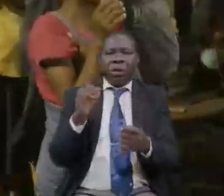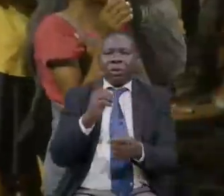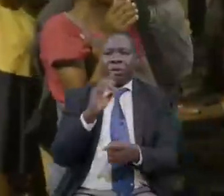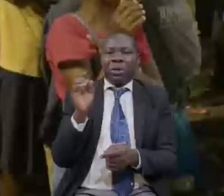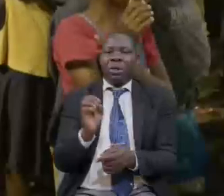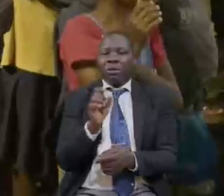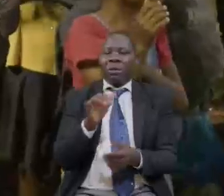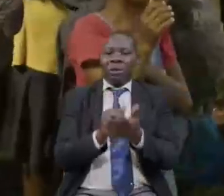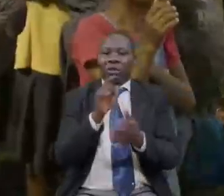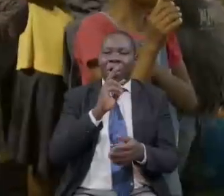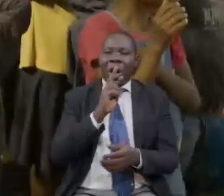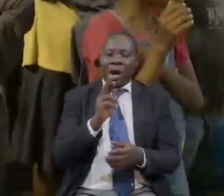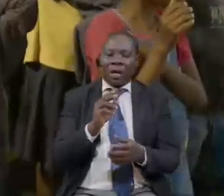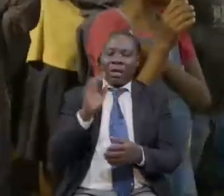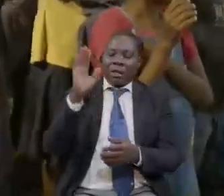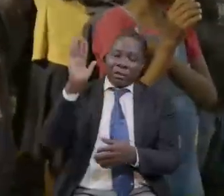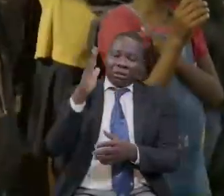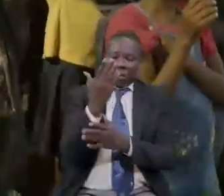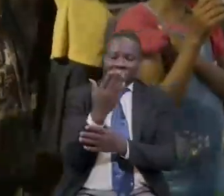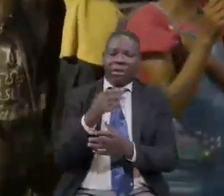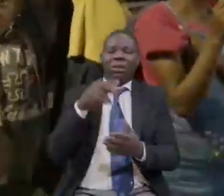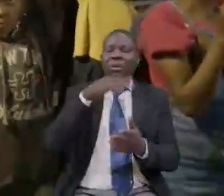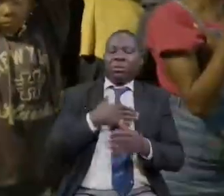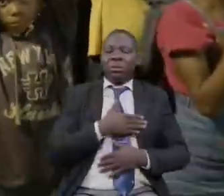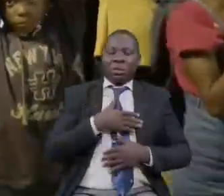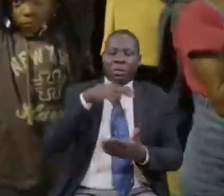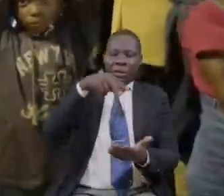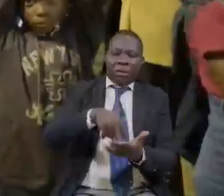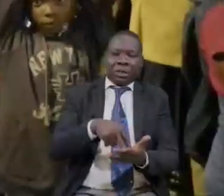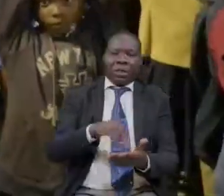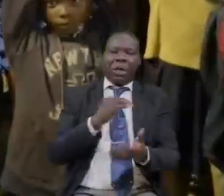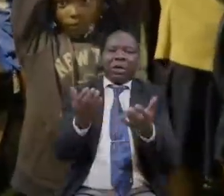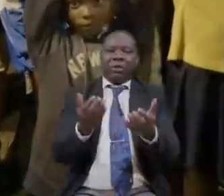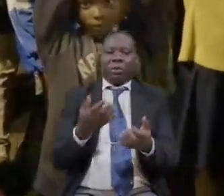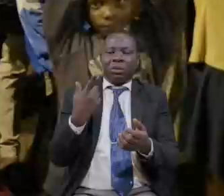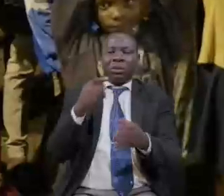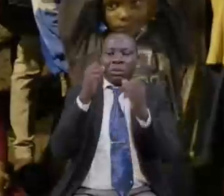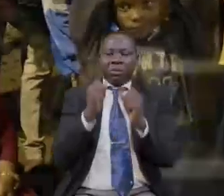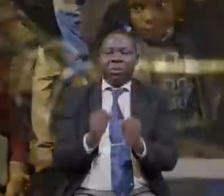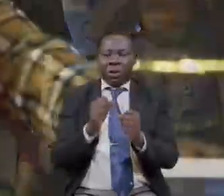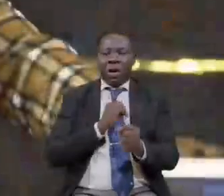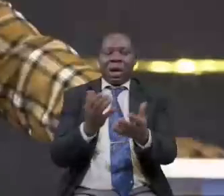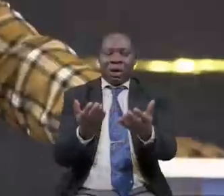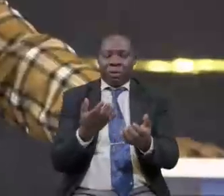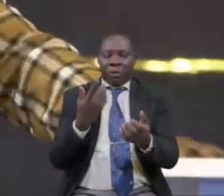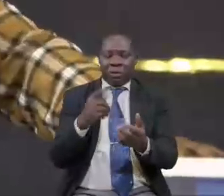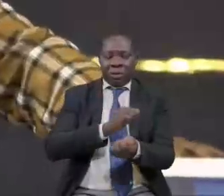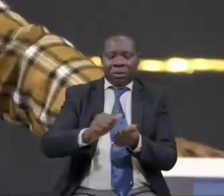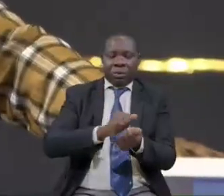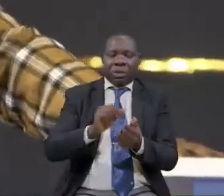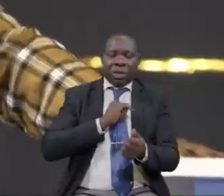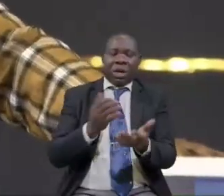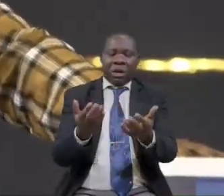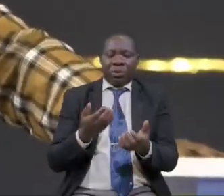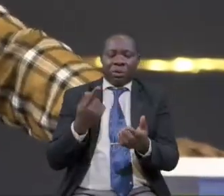up. I want the pardon. I want the purging. You look at your life. Don't say,